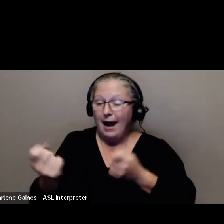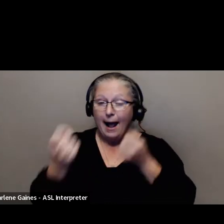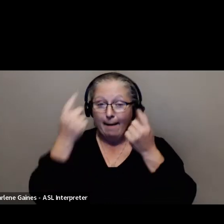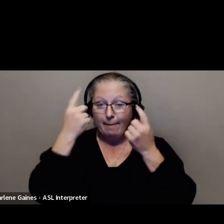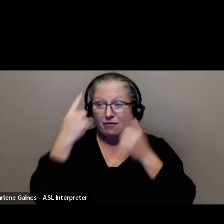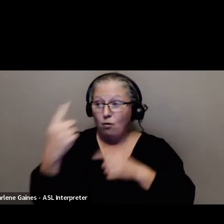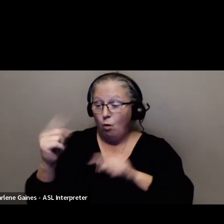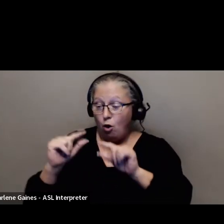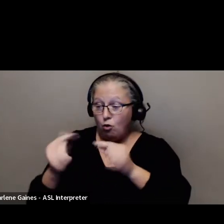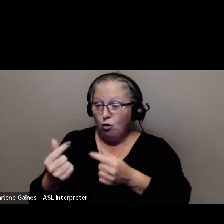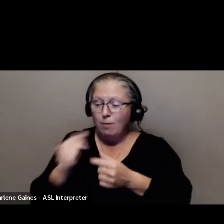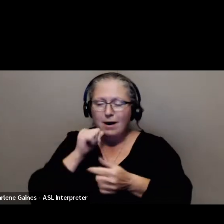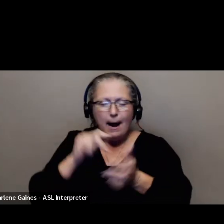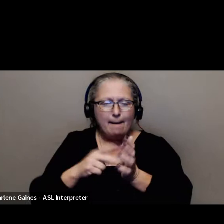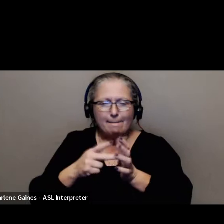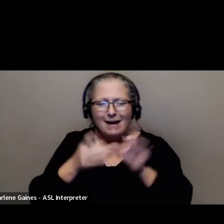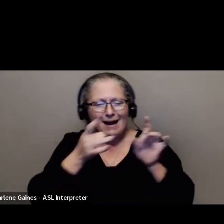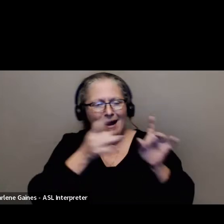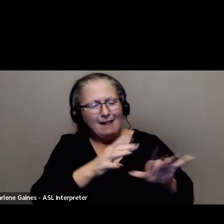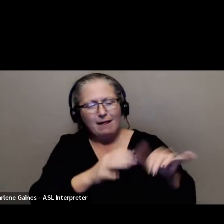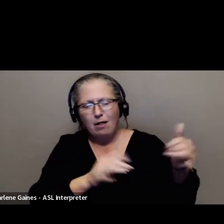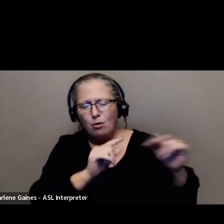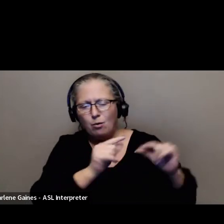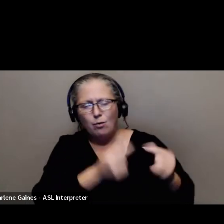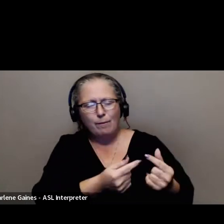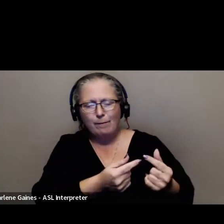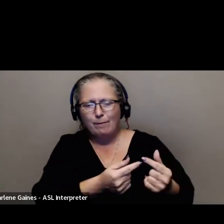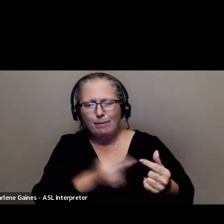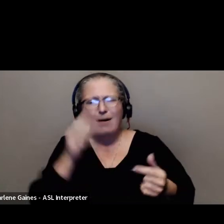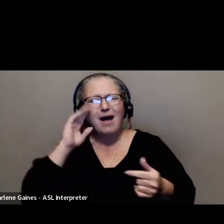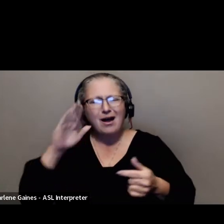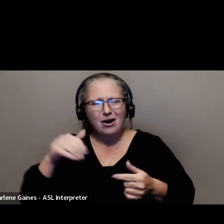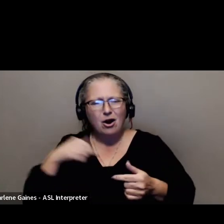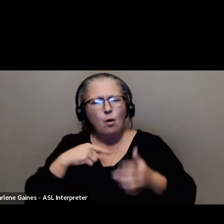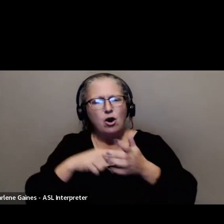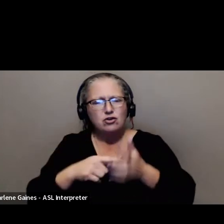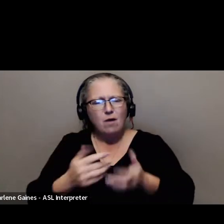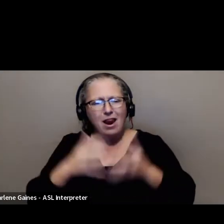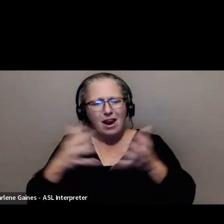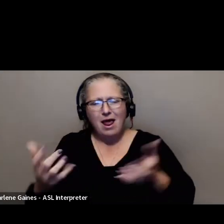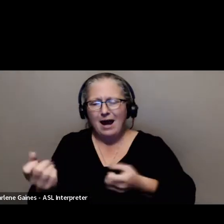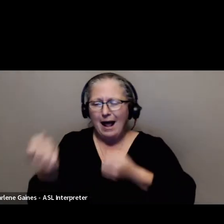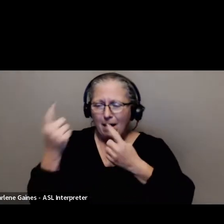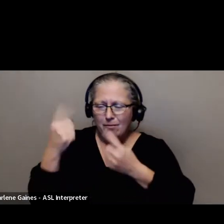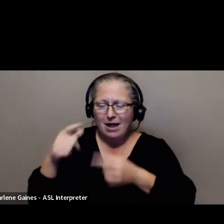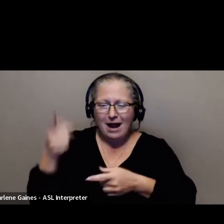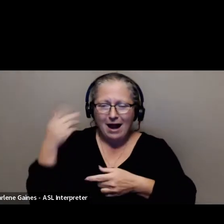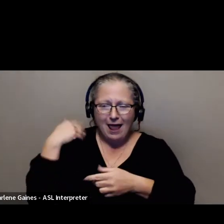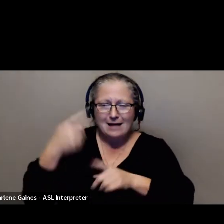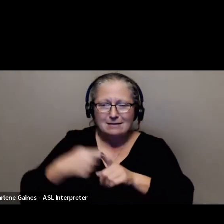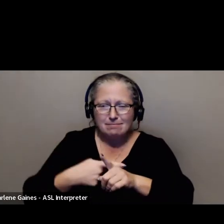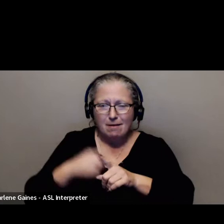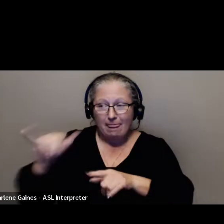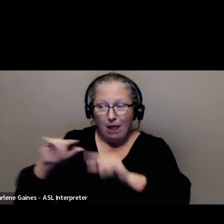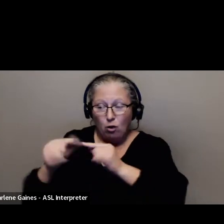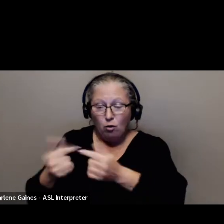one group doesn't mean hatred for another. And I know I showed a lot of empathy last month when that group was here. That group,